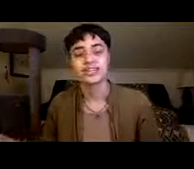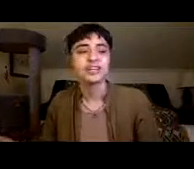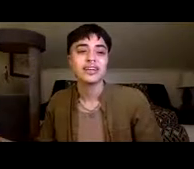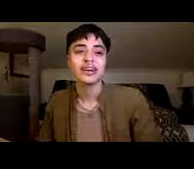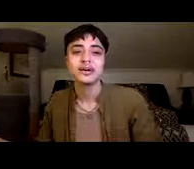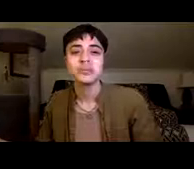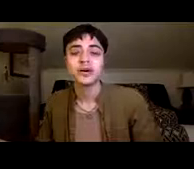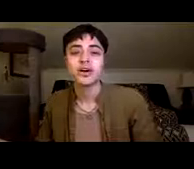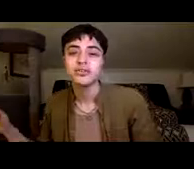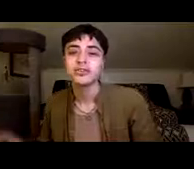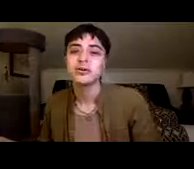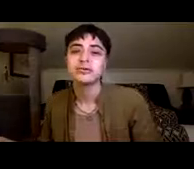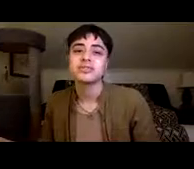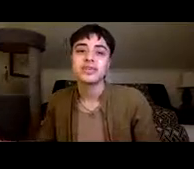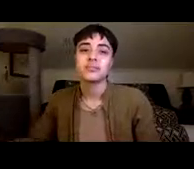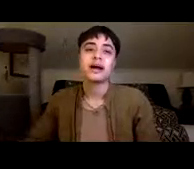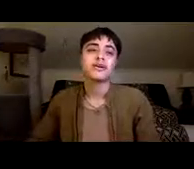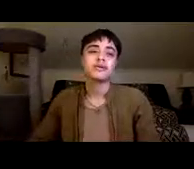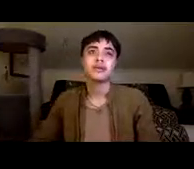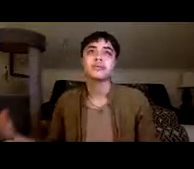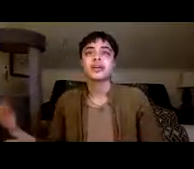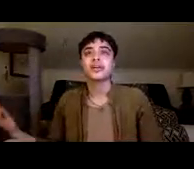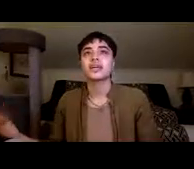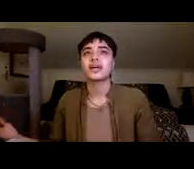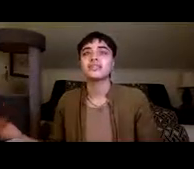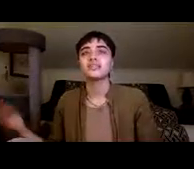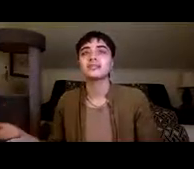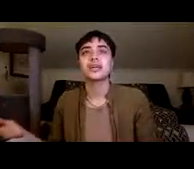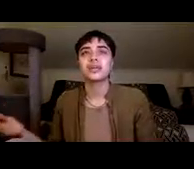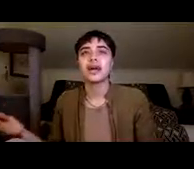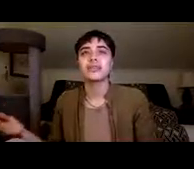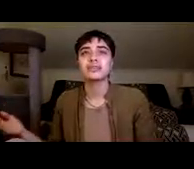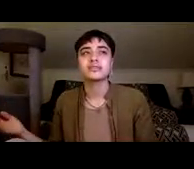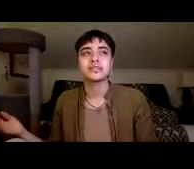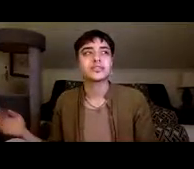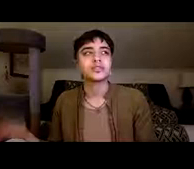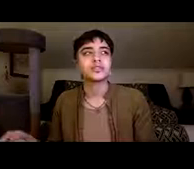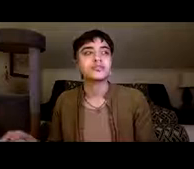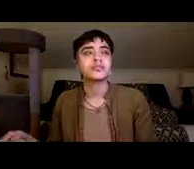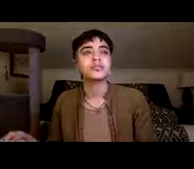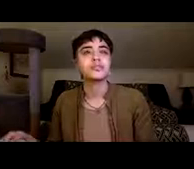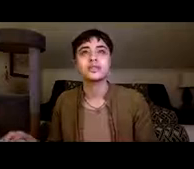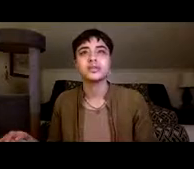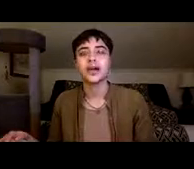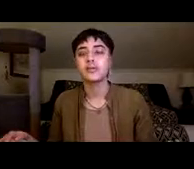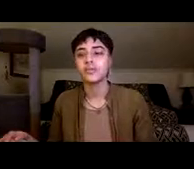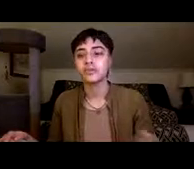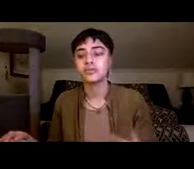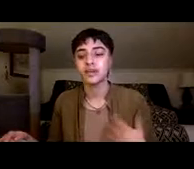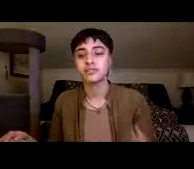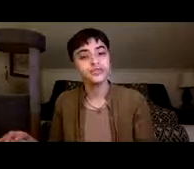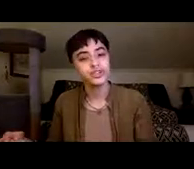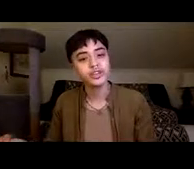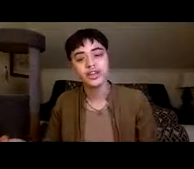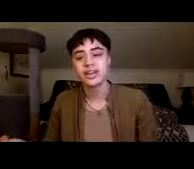graduated. But also I was thinking about like, what can I do right now that's going to be helpful for